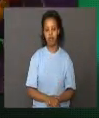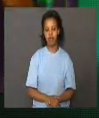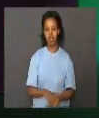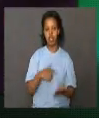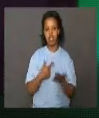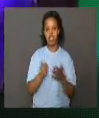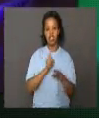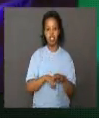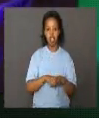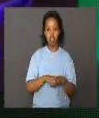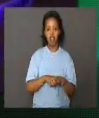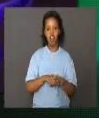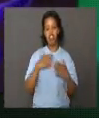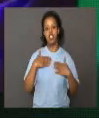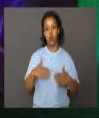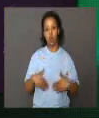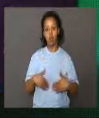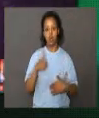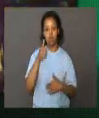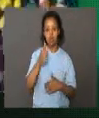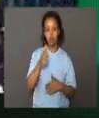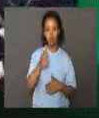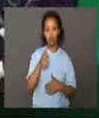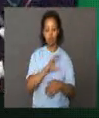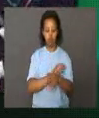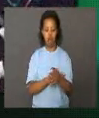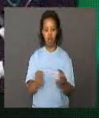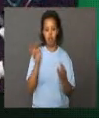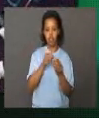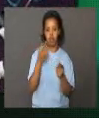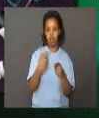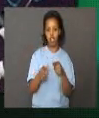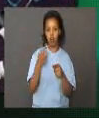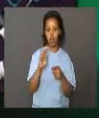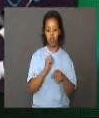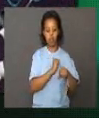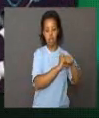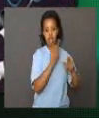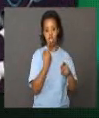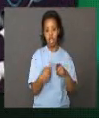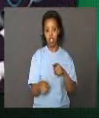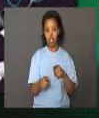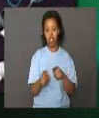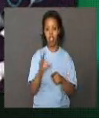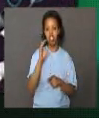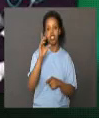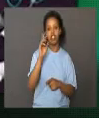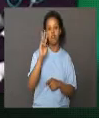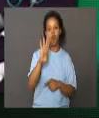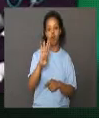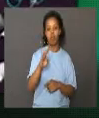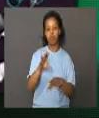body is unable to keep up with the cycle of replacing the CD4 receptors'